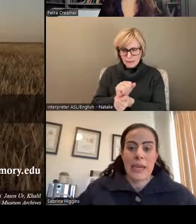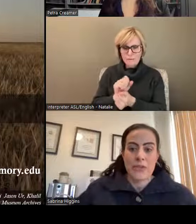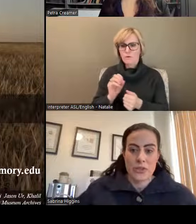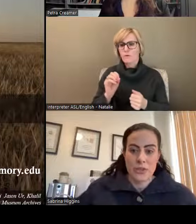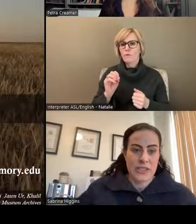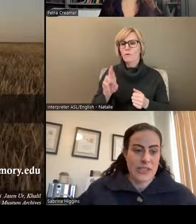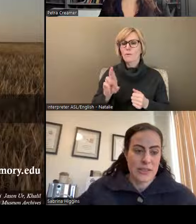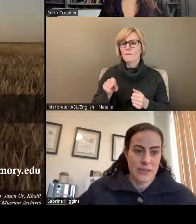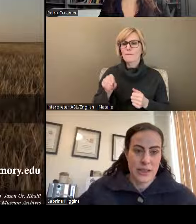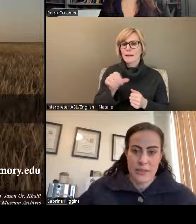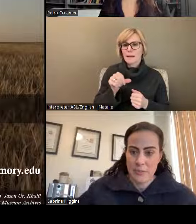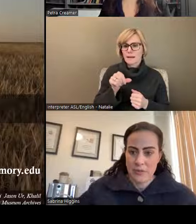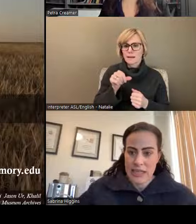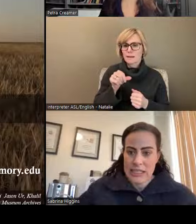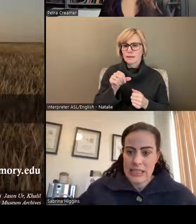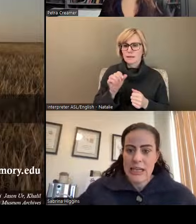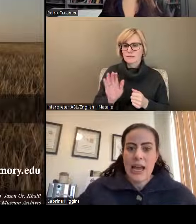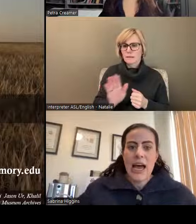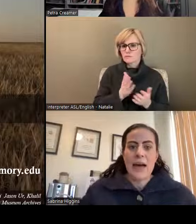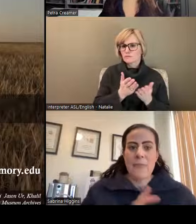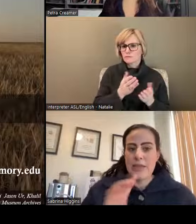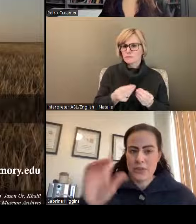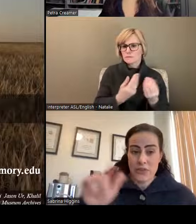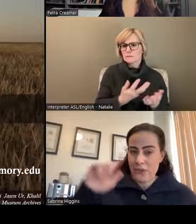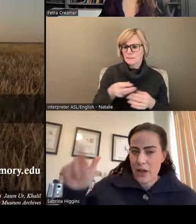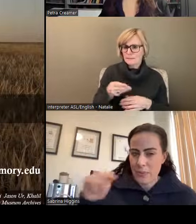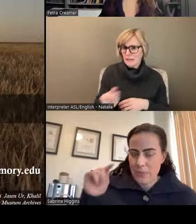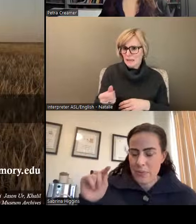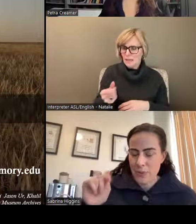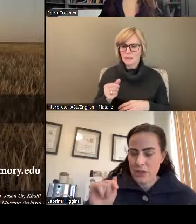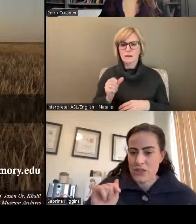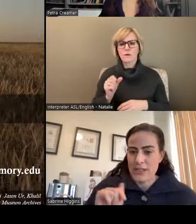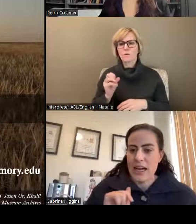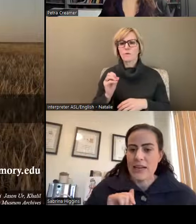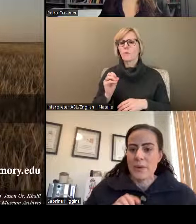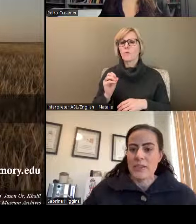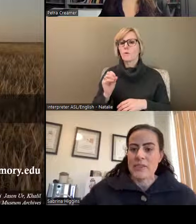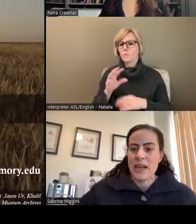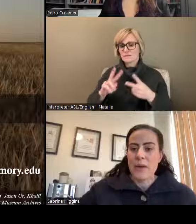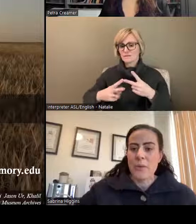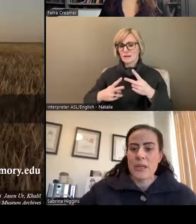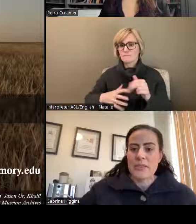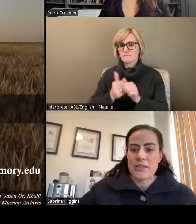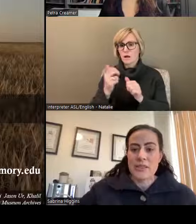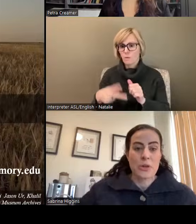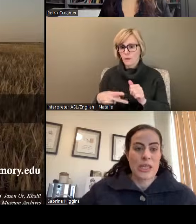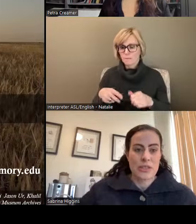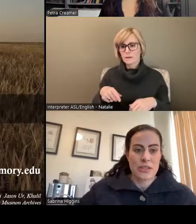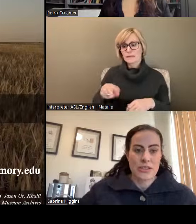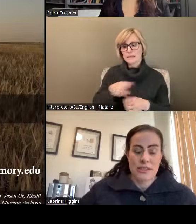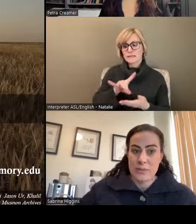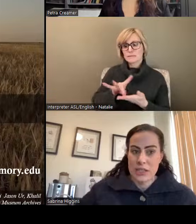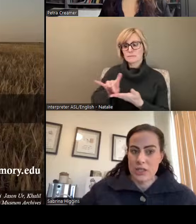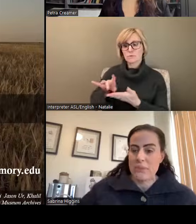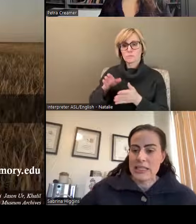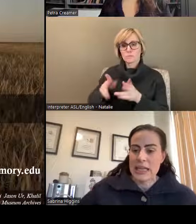they paid for the services that they provided? And then sort of a follow-up question to that was, were these